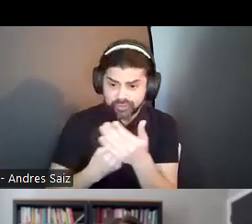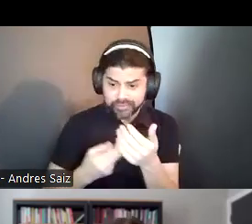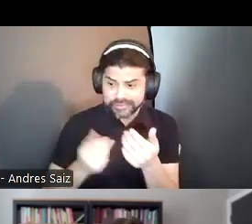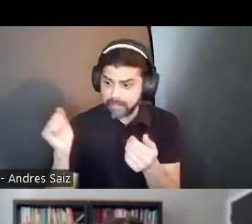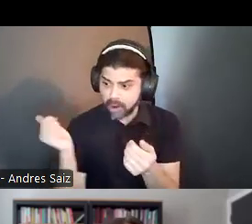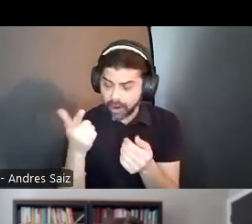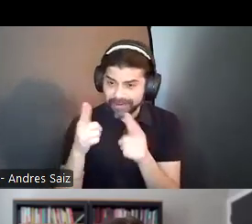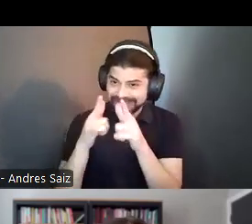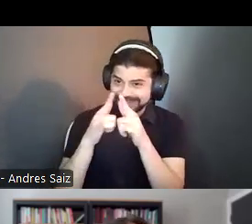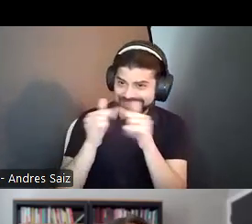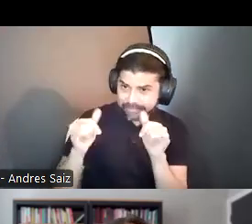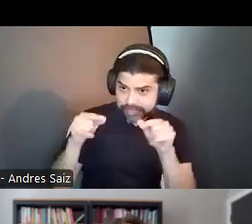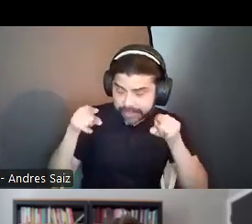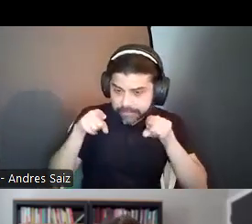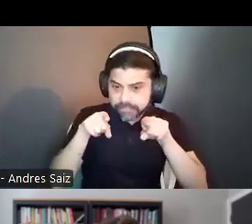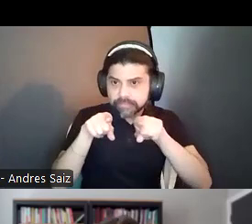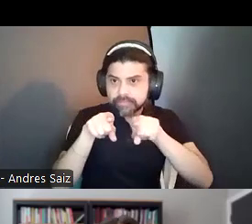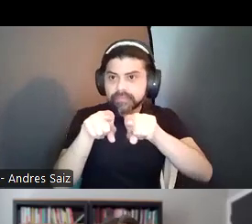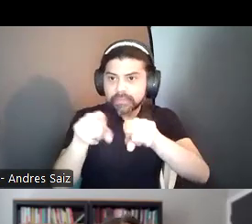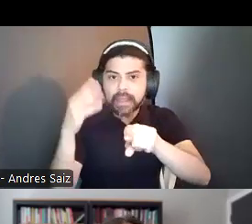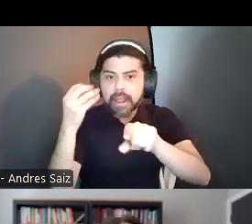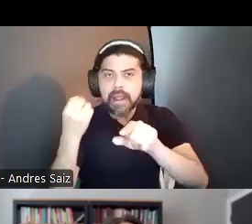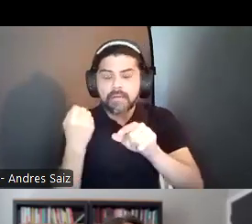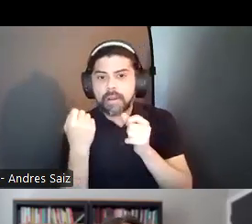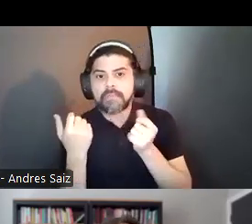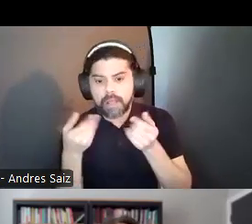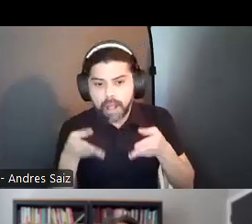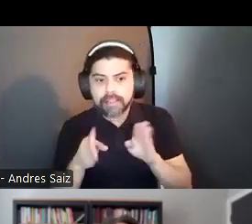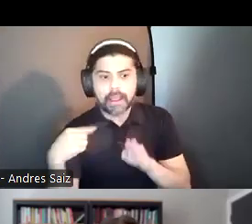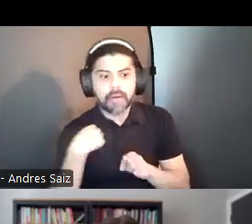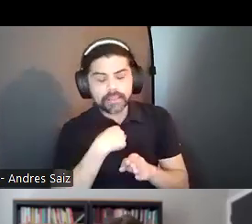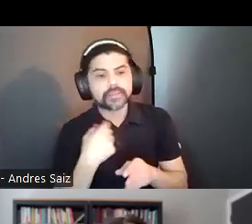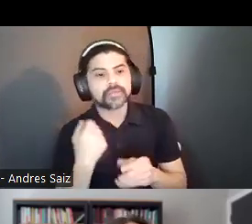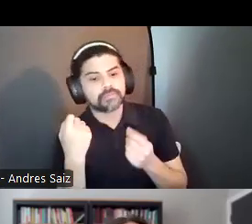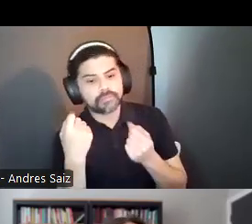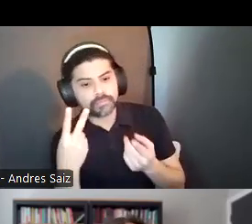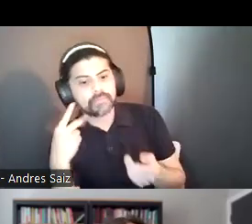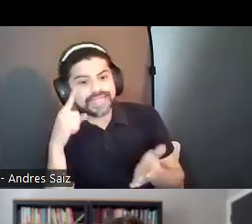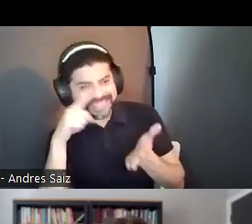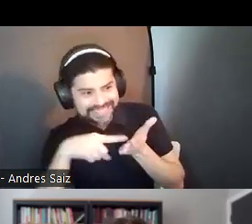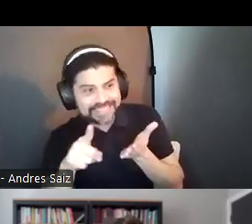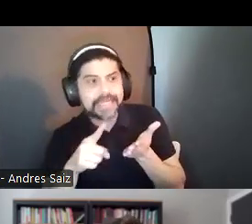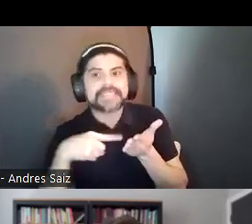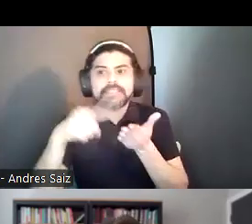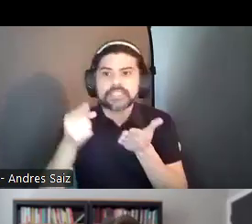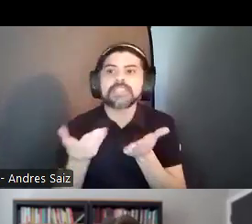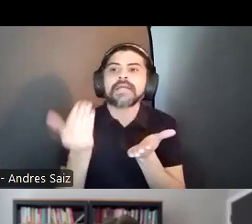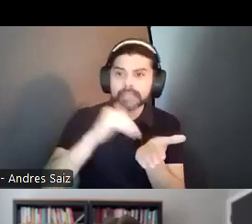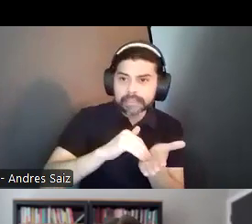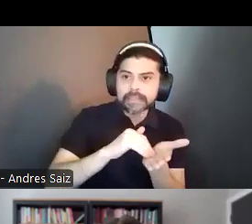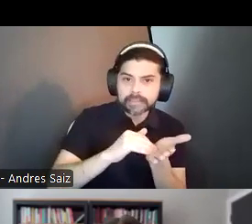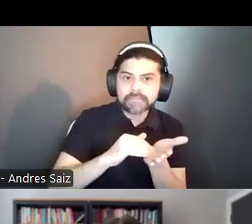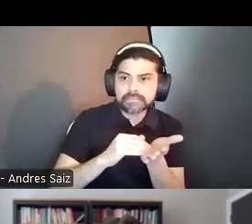to continually cross-check and validate both what we're hearing from stakeholders and what we're learning from our data review.